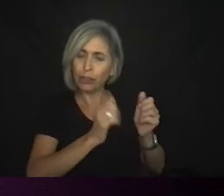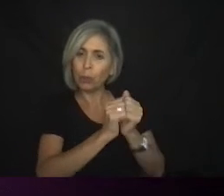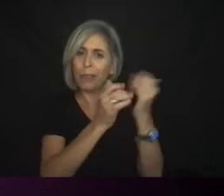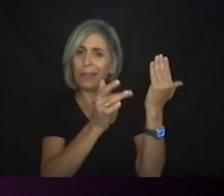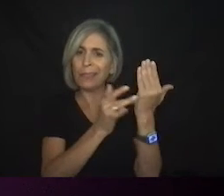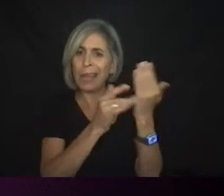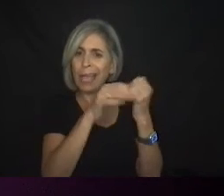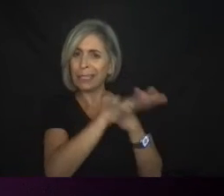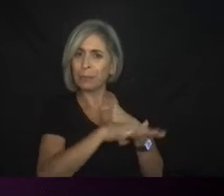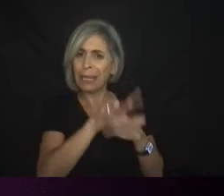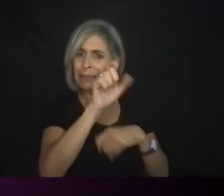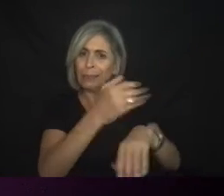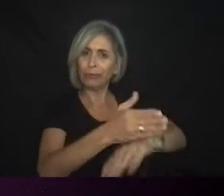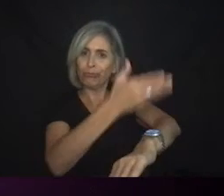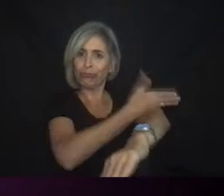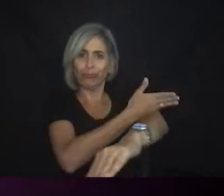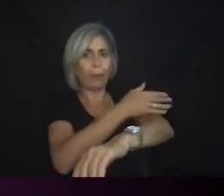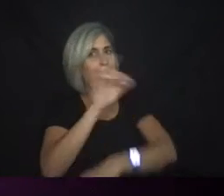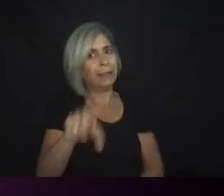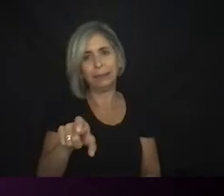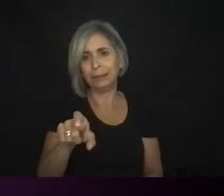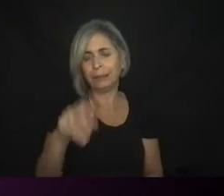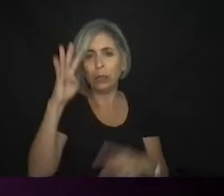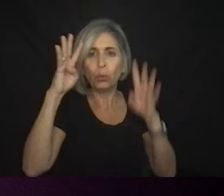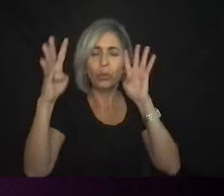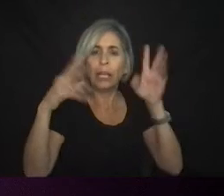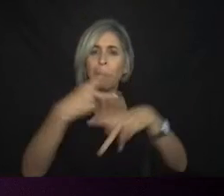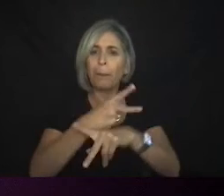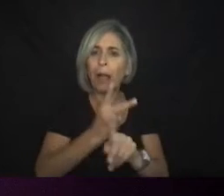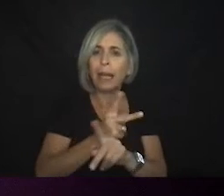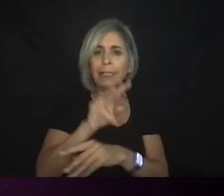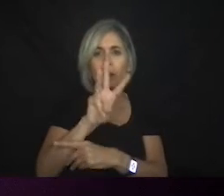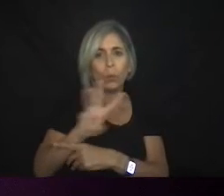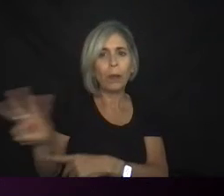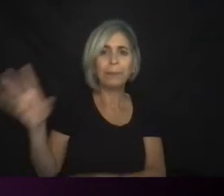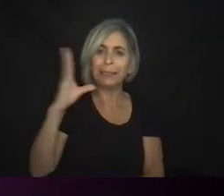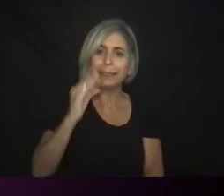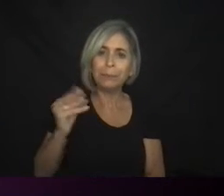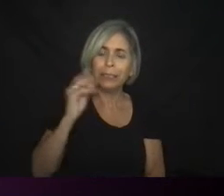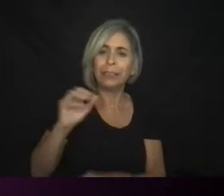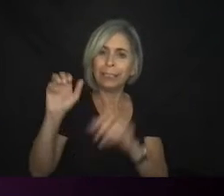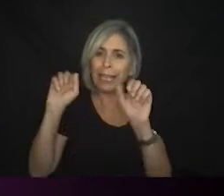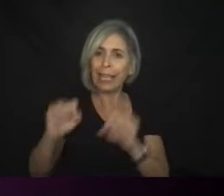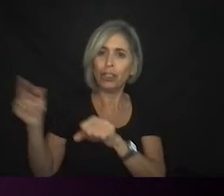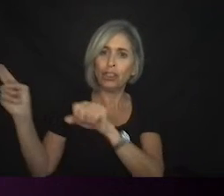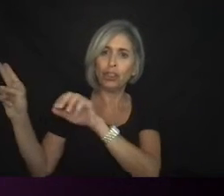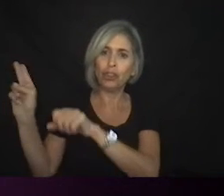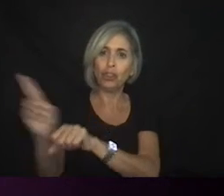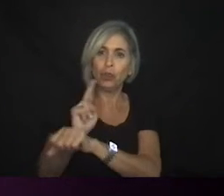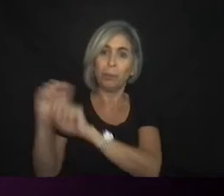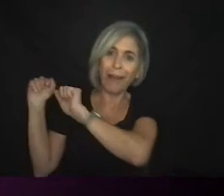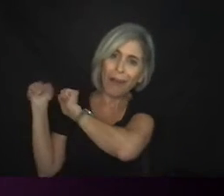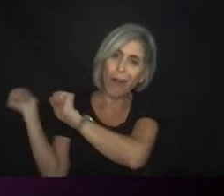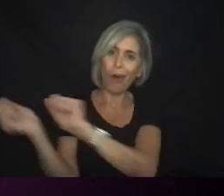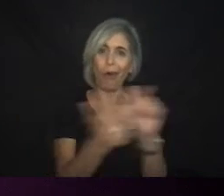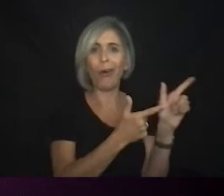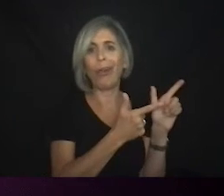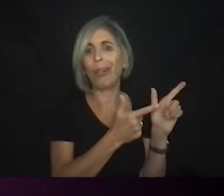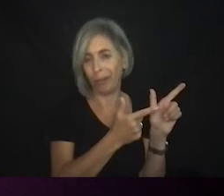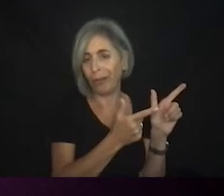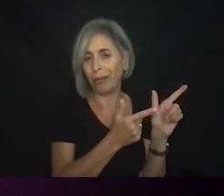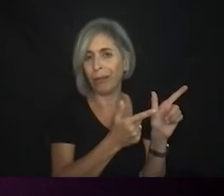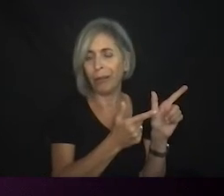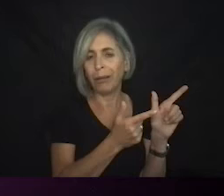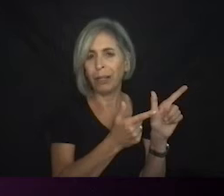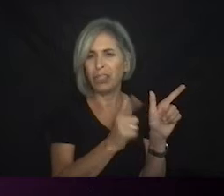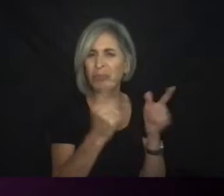space need to do better. We need to create products and websites and experiences that can be used by everyone. And so now